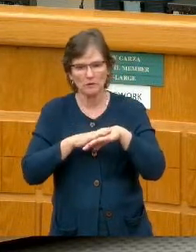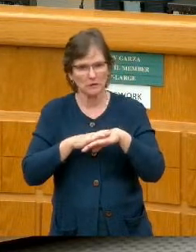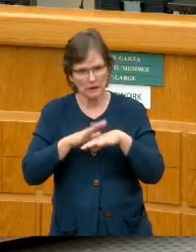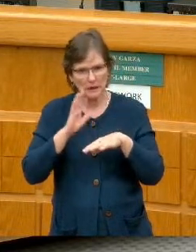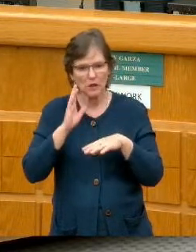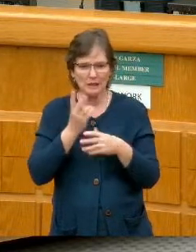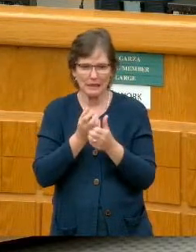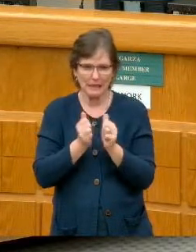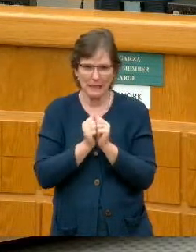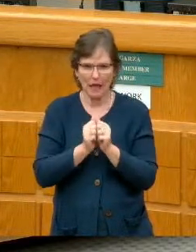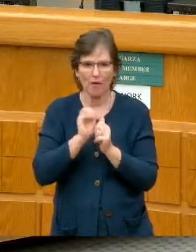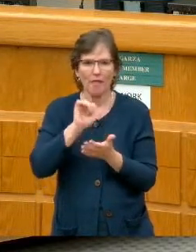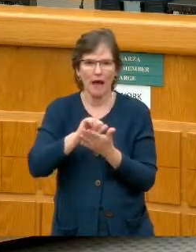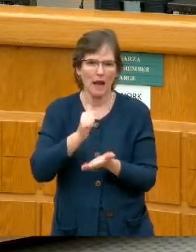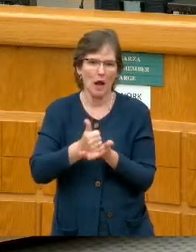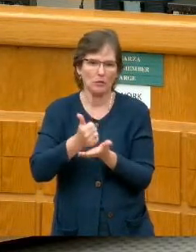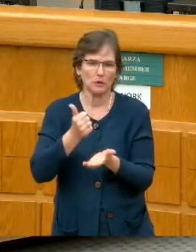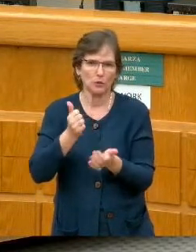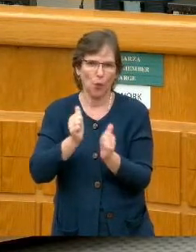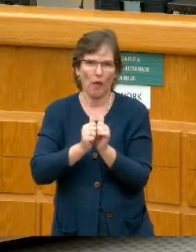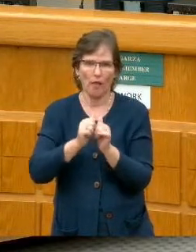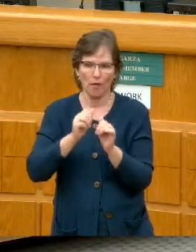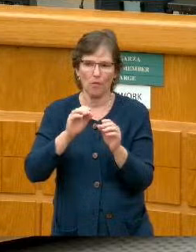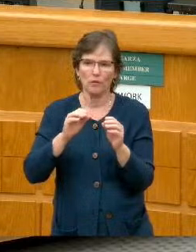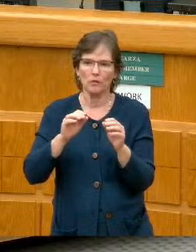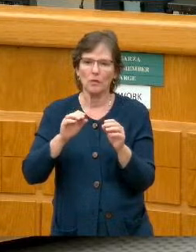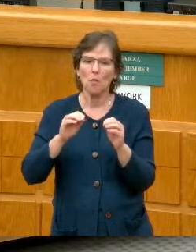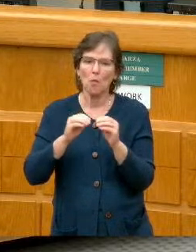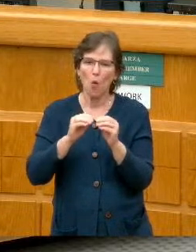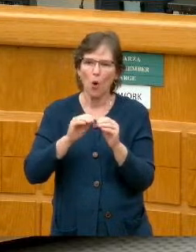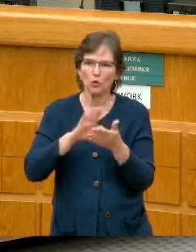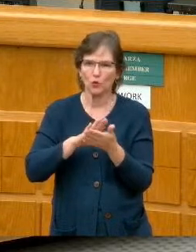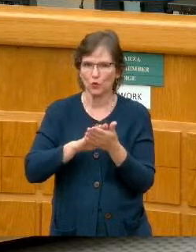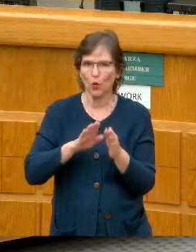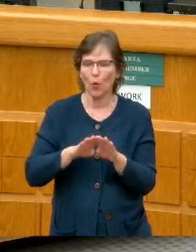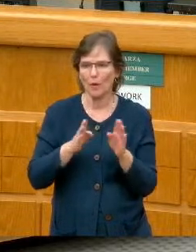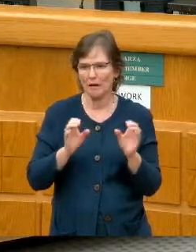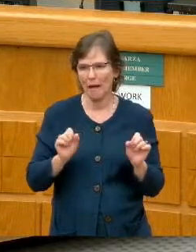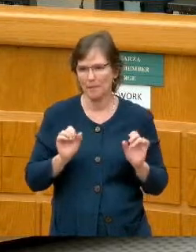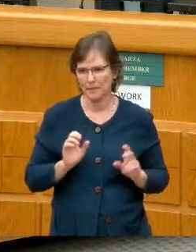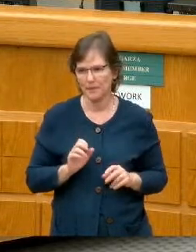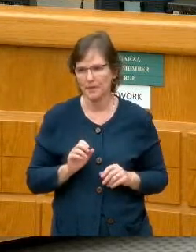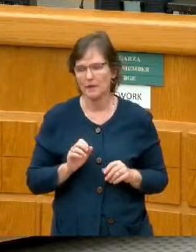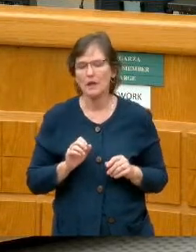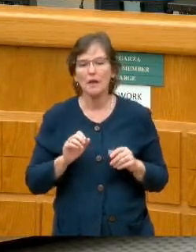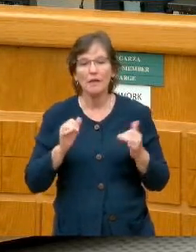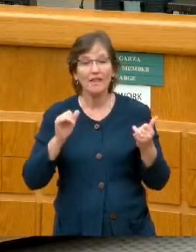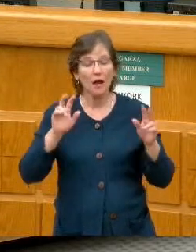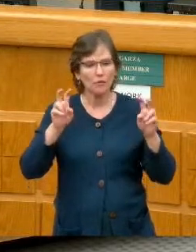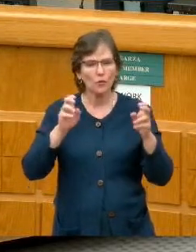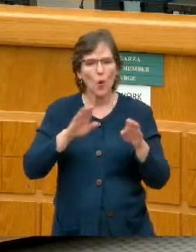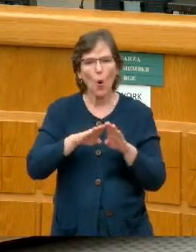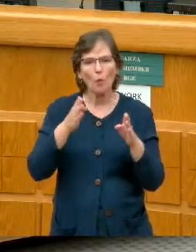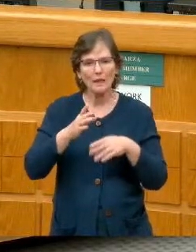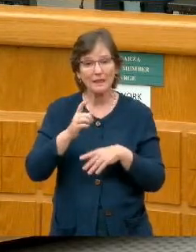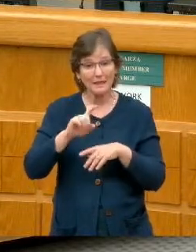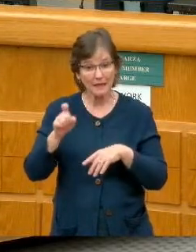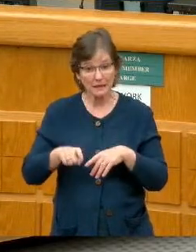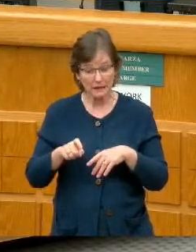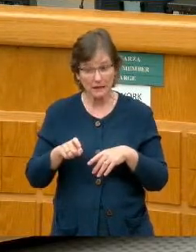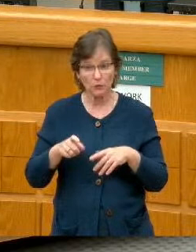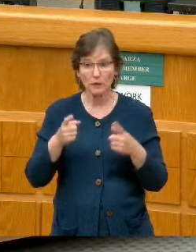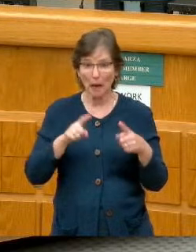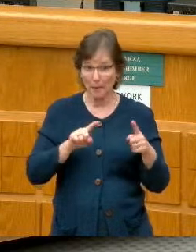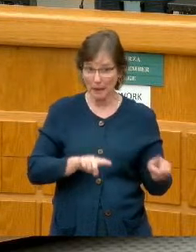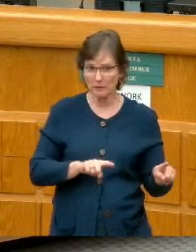that happen. So interventions and opening Texas actions that are happening. If you're above the age of 65, this